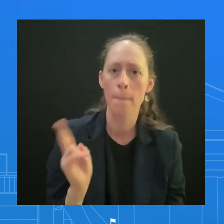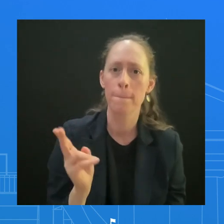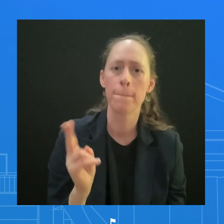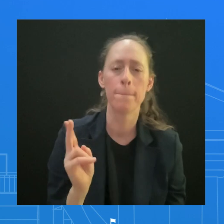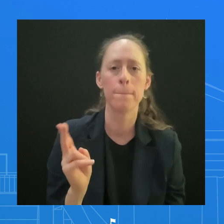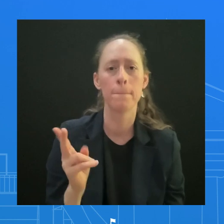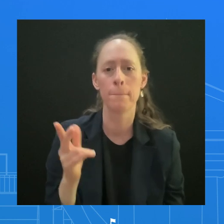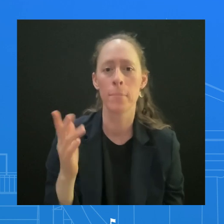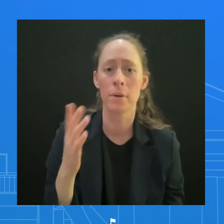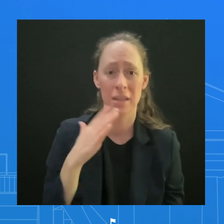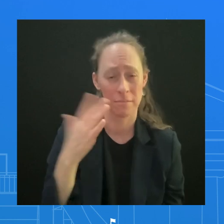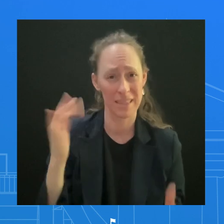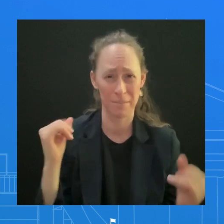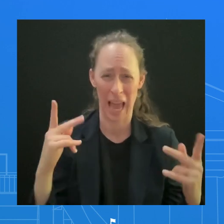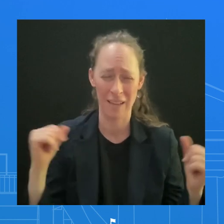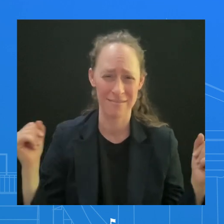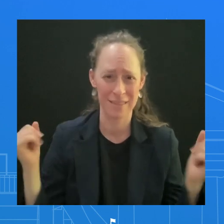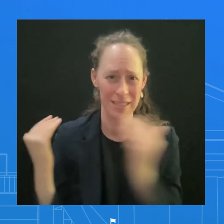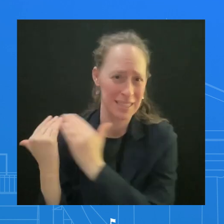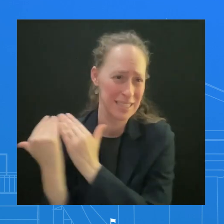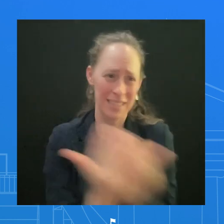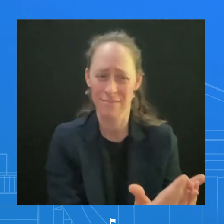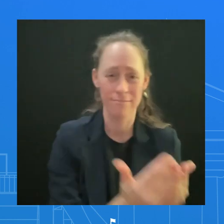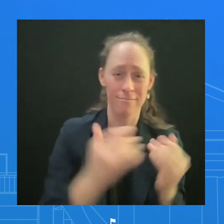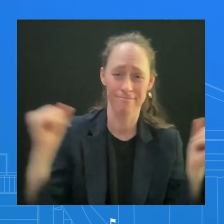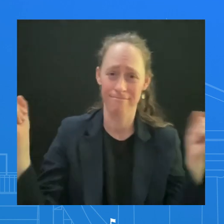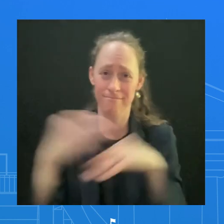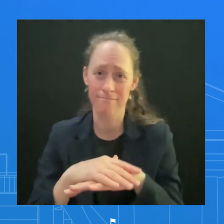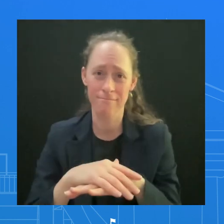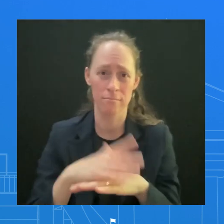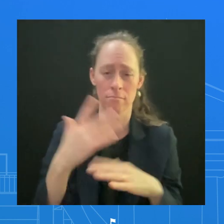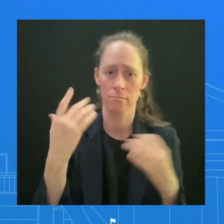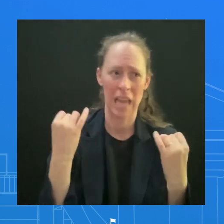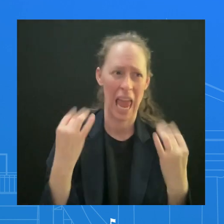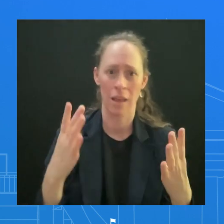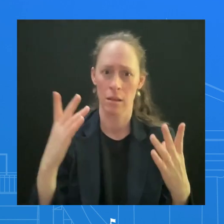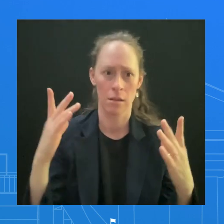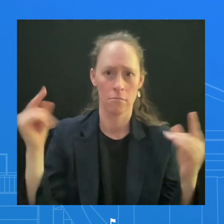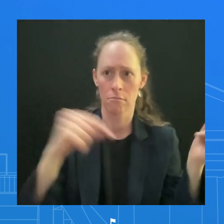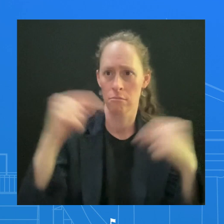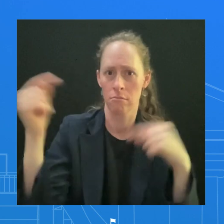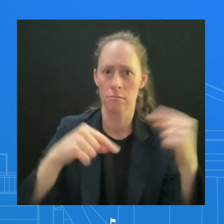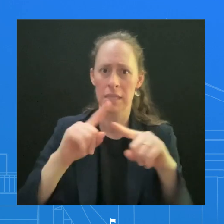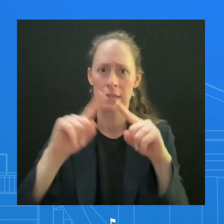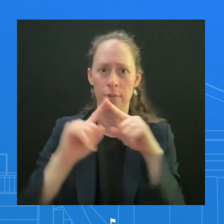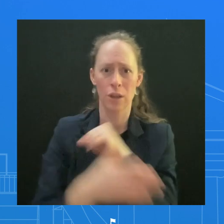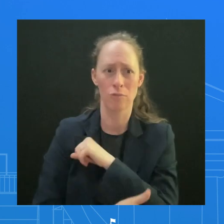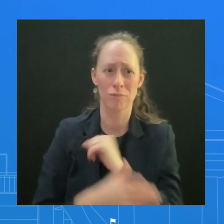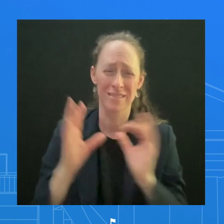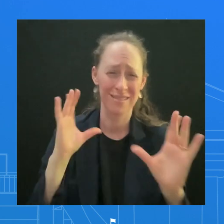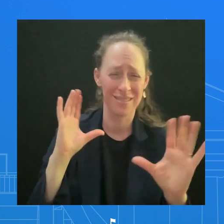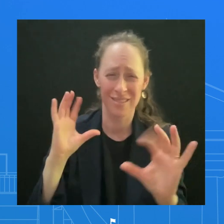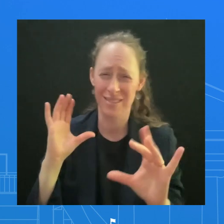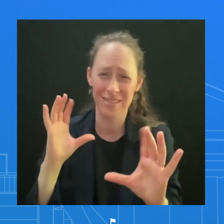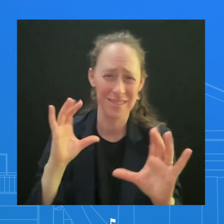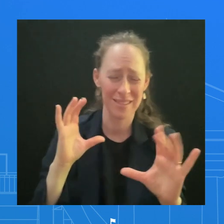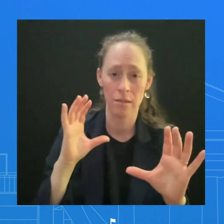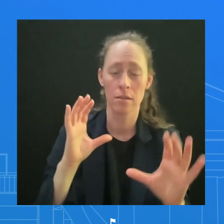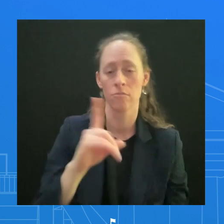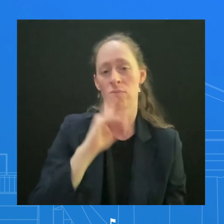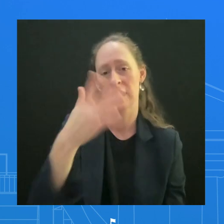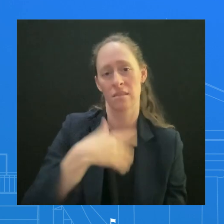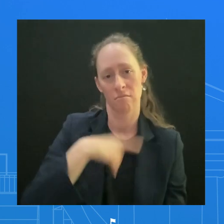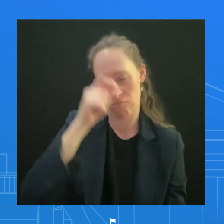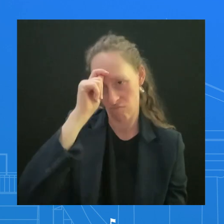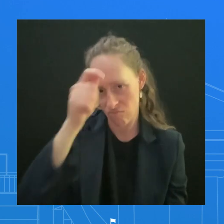of resources from, as Karine mentioned, from multiple countries, that there was a tremendous effort put forward to try to find the Titan